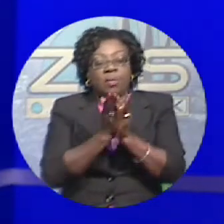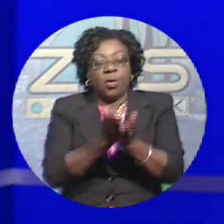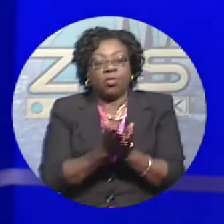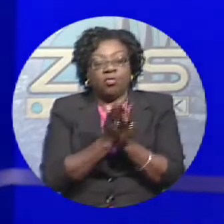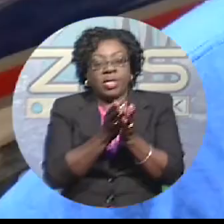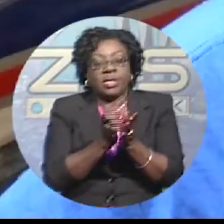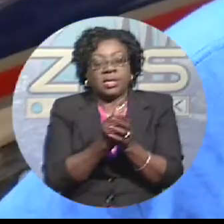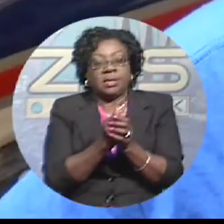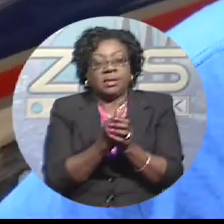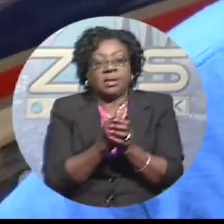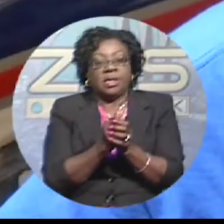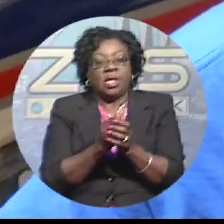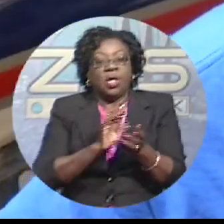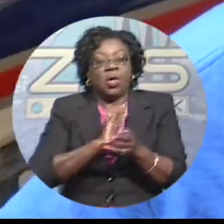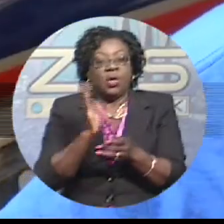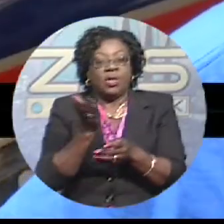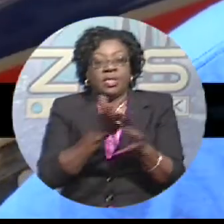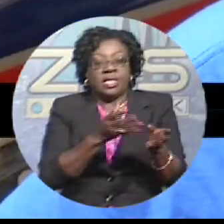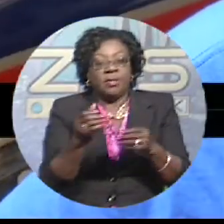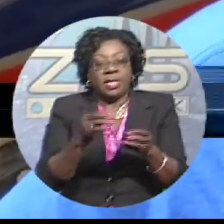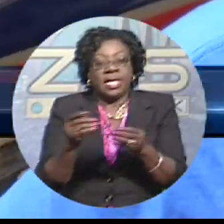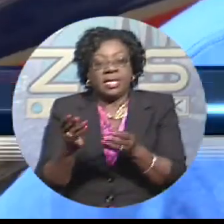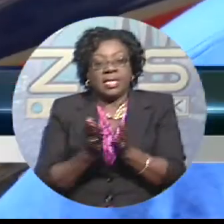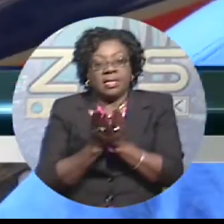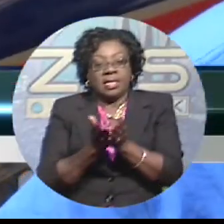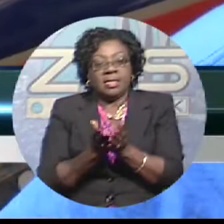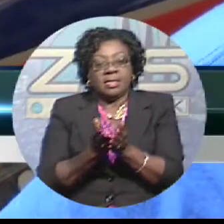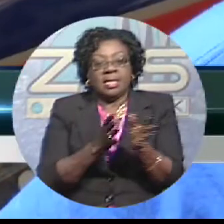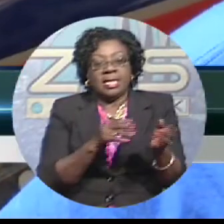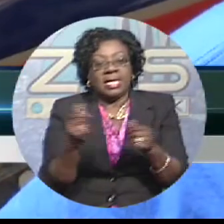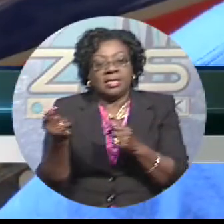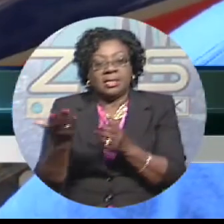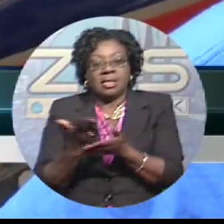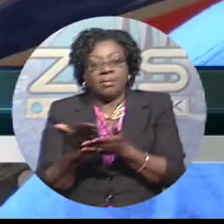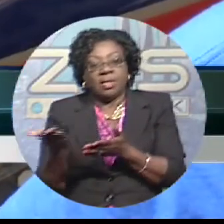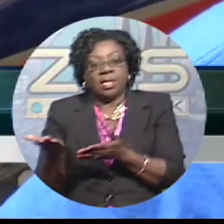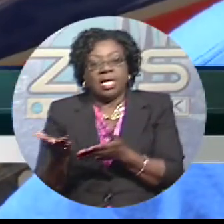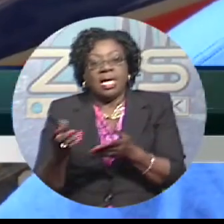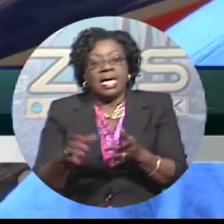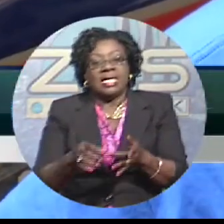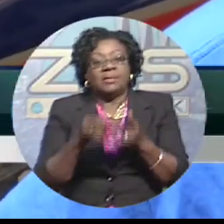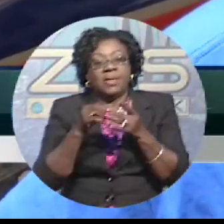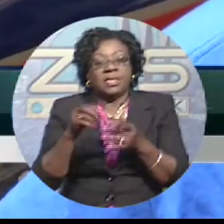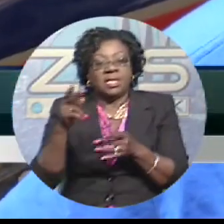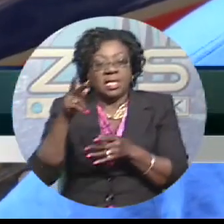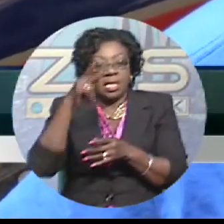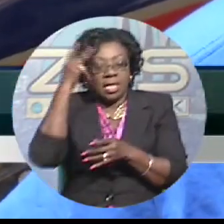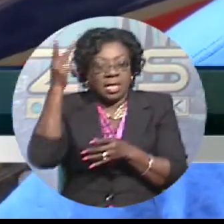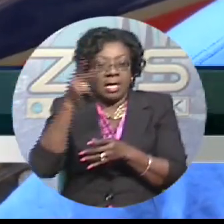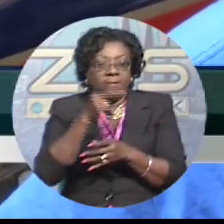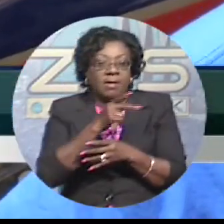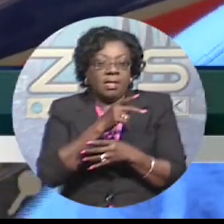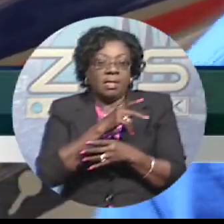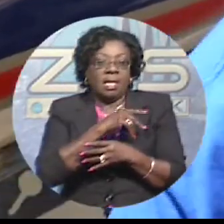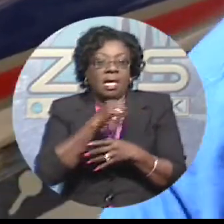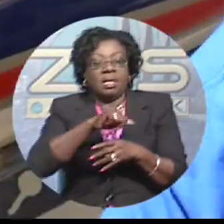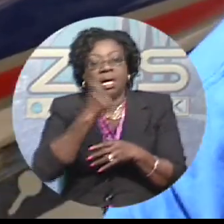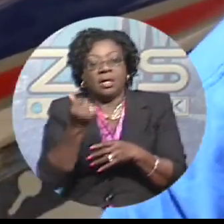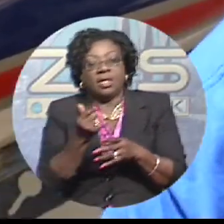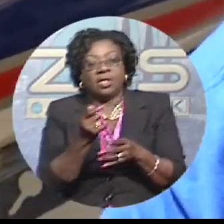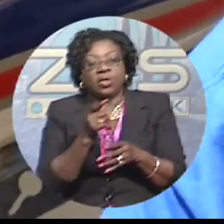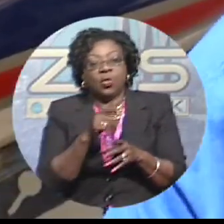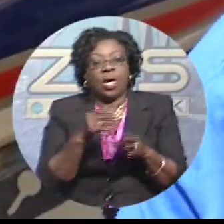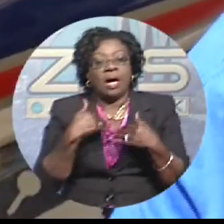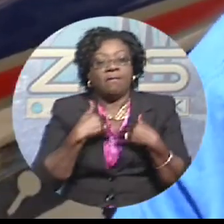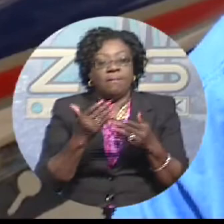week. They will get their stuff. They come in for something and they can get some. Especially Kevin. I heard Morris and Kevin talk about a whole lot